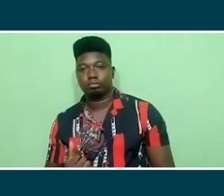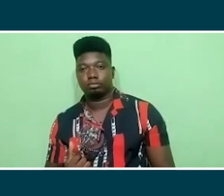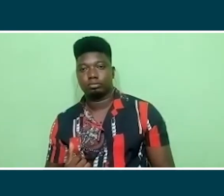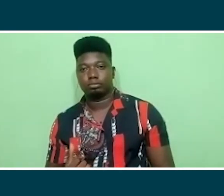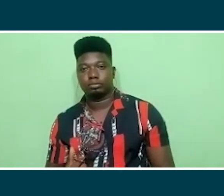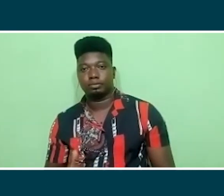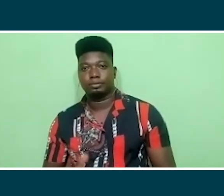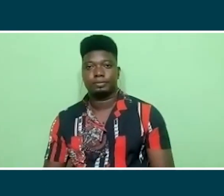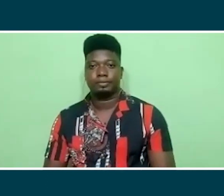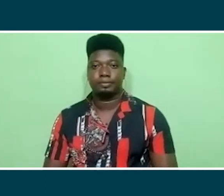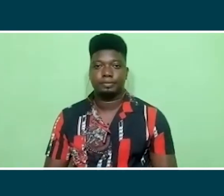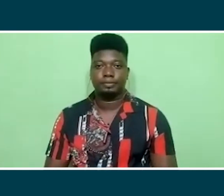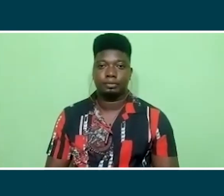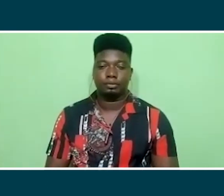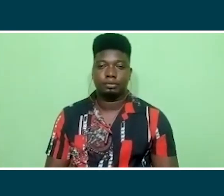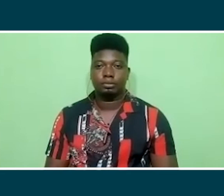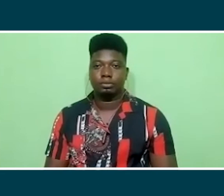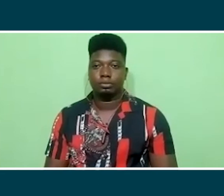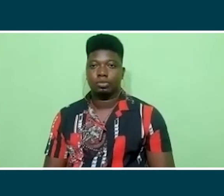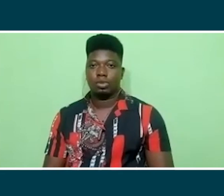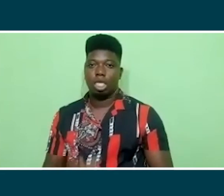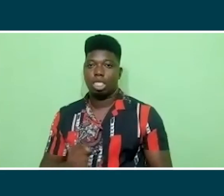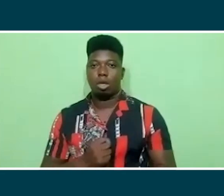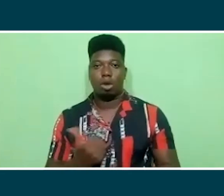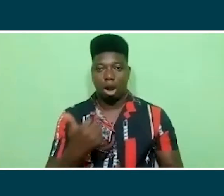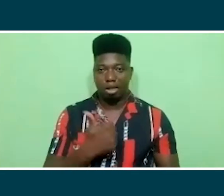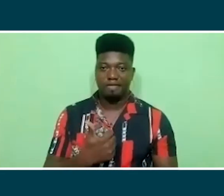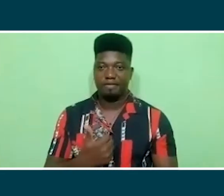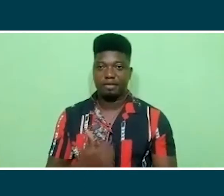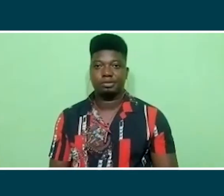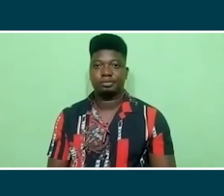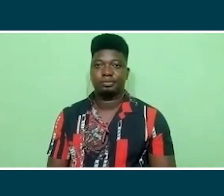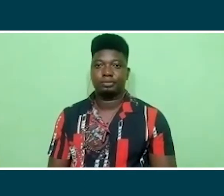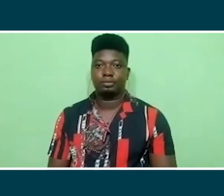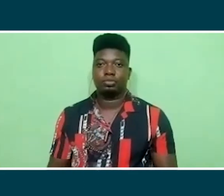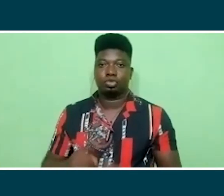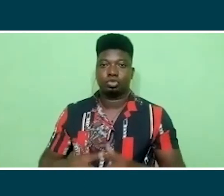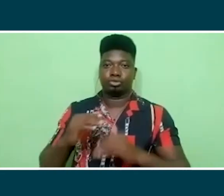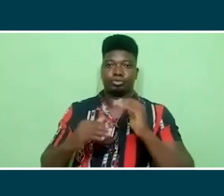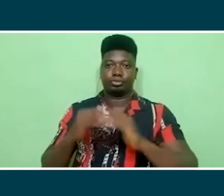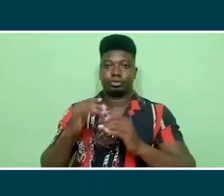taking it upon ourselves, as Ben was charging us to be that upstander,